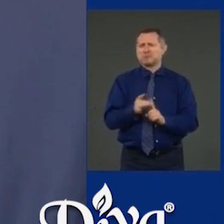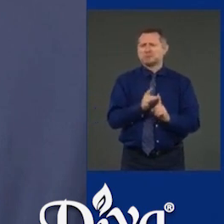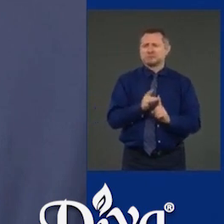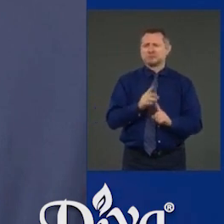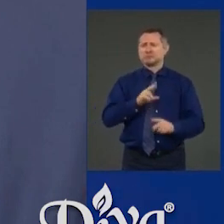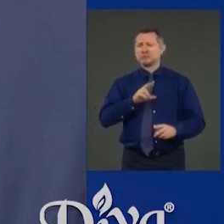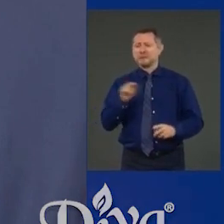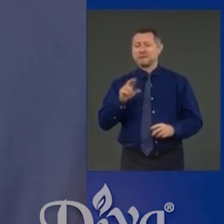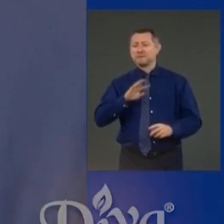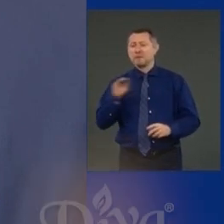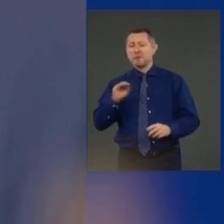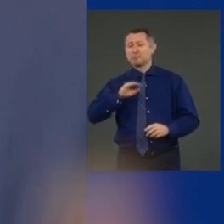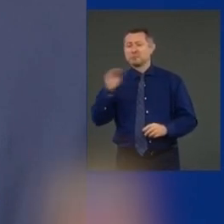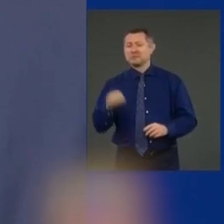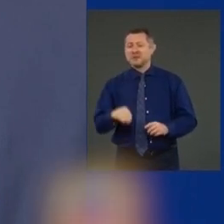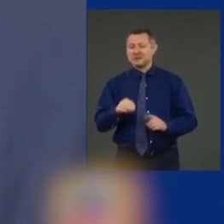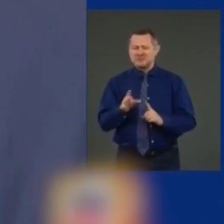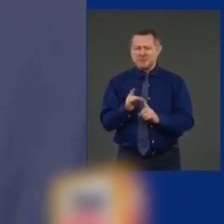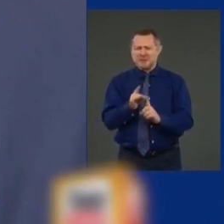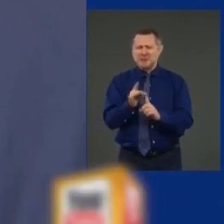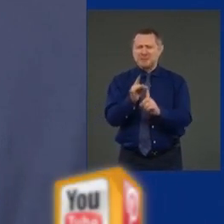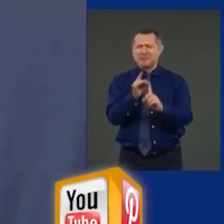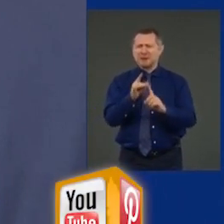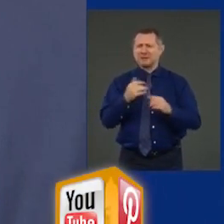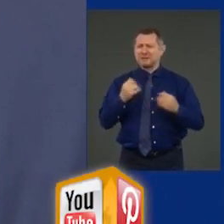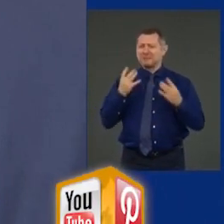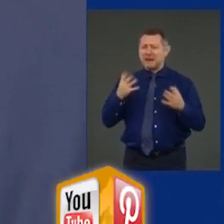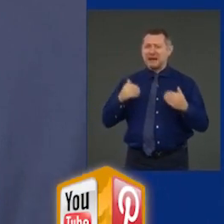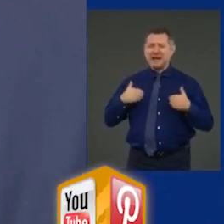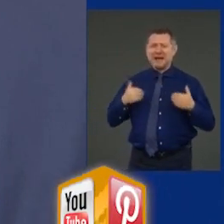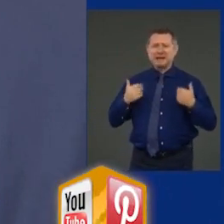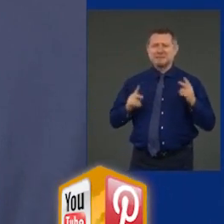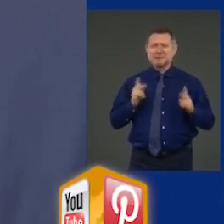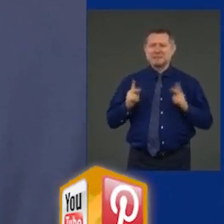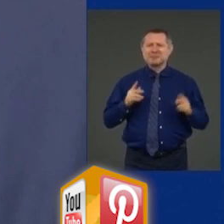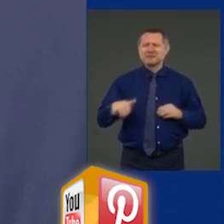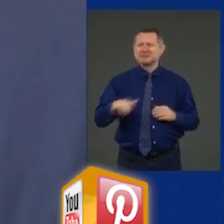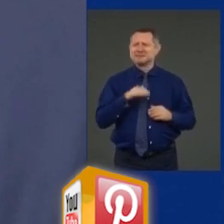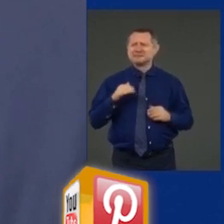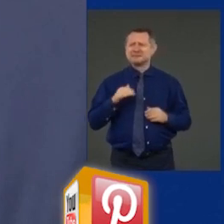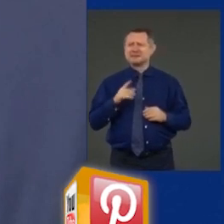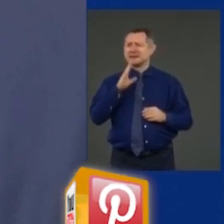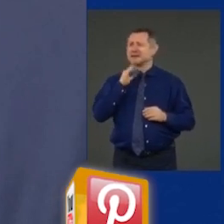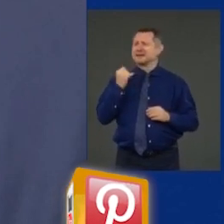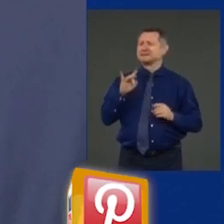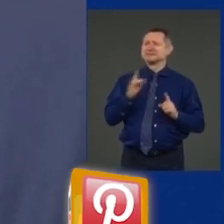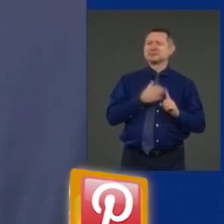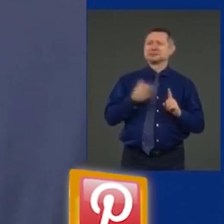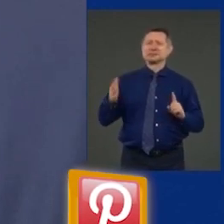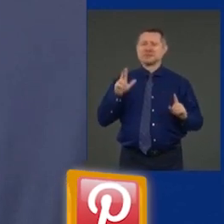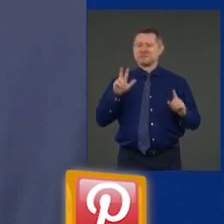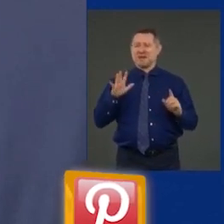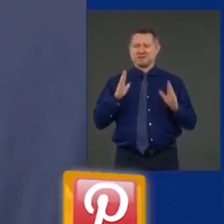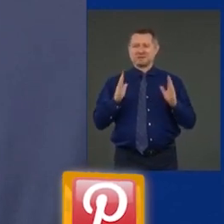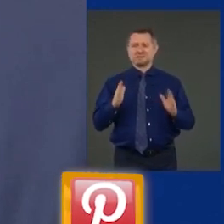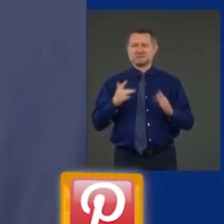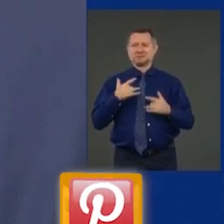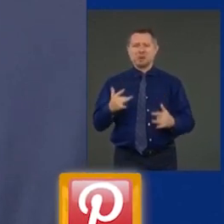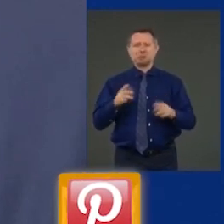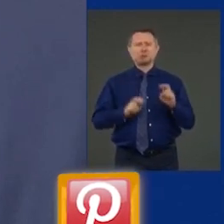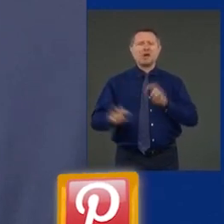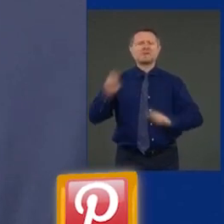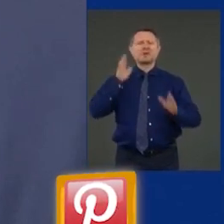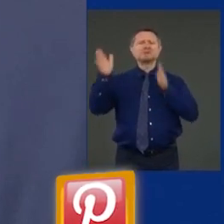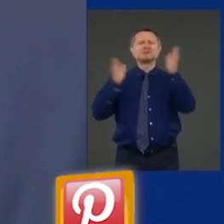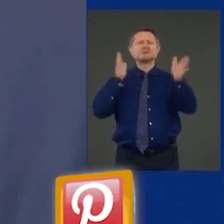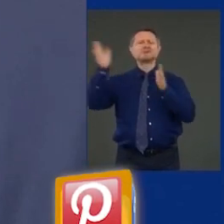40%. In many cases, younger people, folks who travel 18 to 35, who are maybe not at risk themselves,